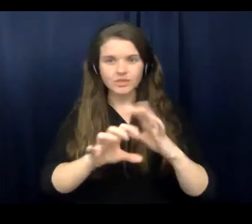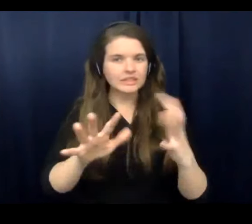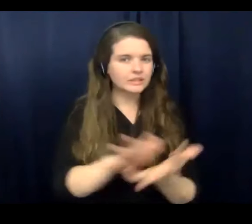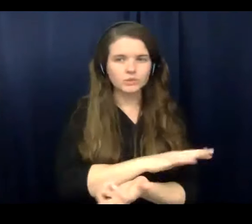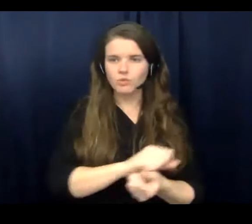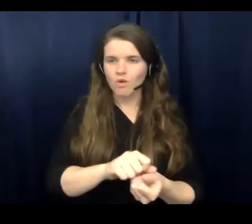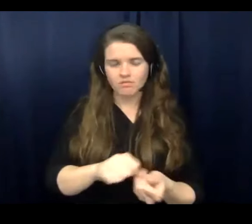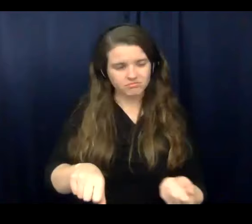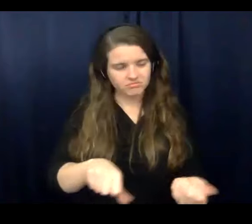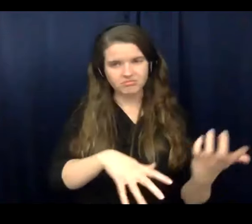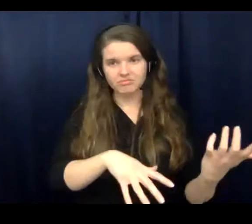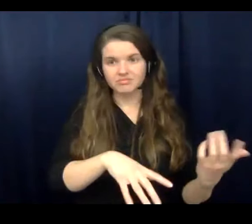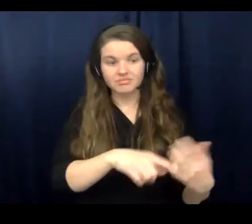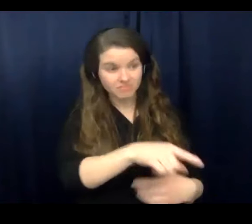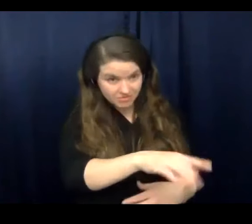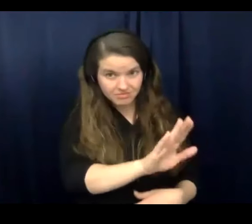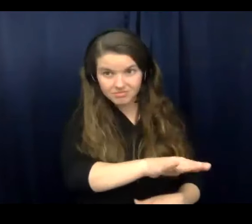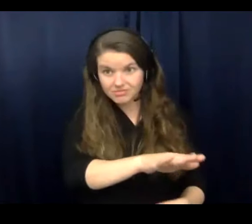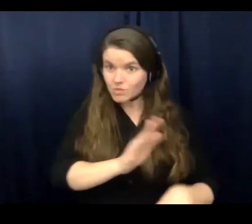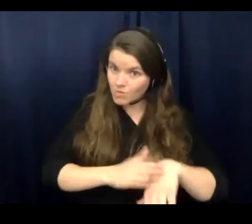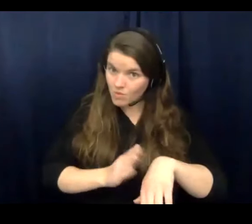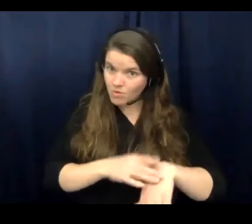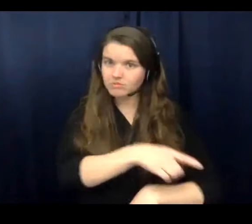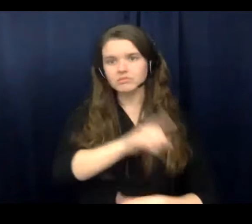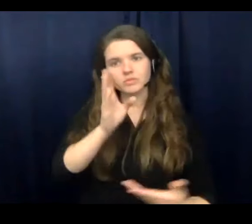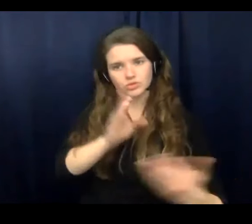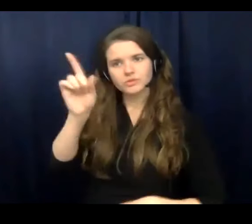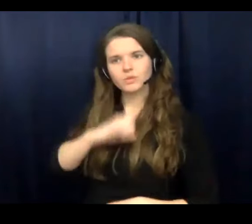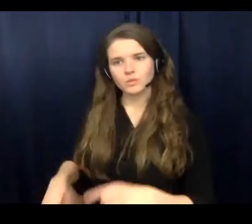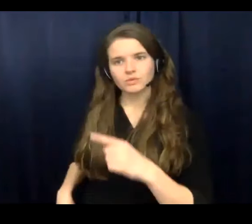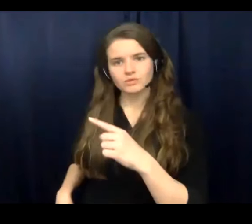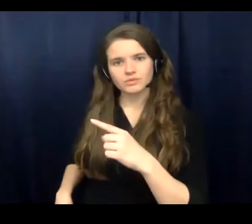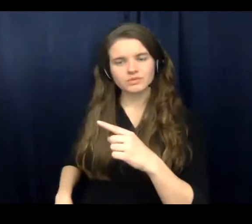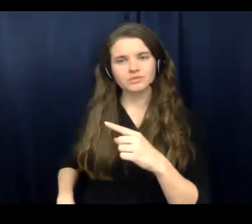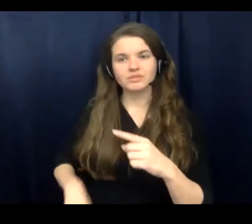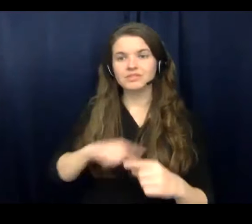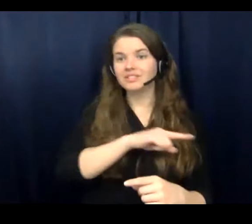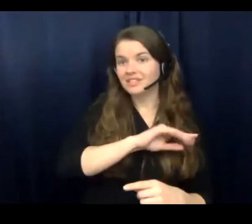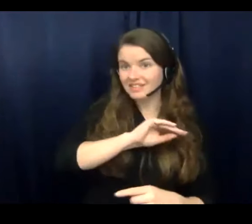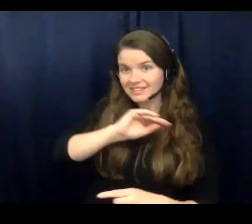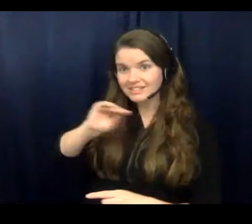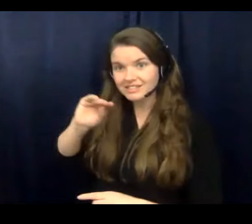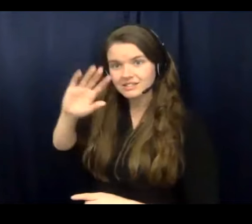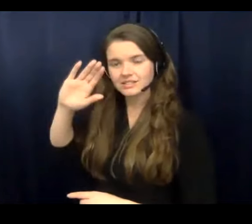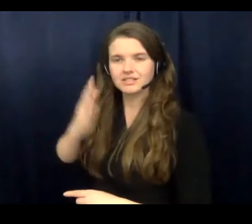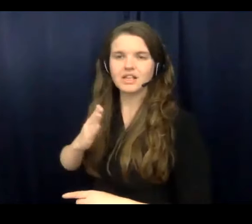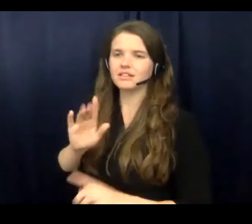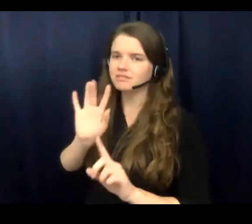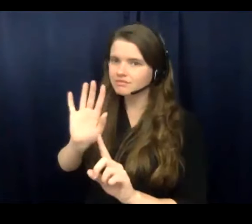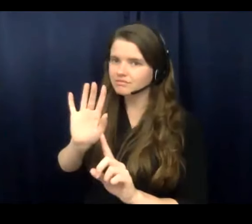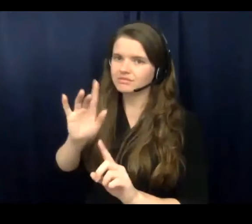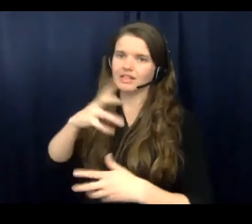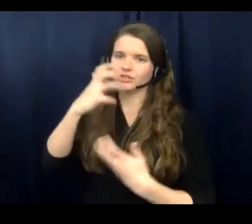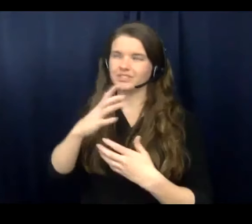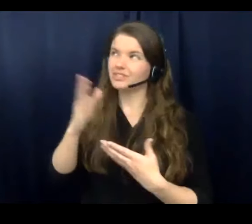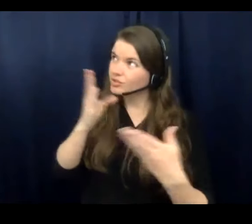them, serve the Lord. I warn you, serve God, kiss the Son, lest he be angry. In other words, serve the Lord